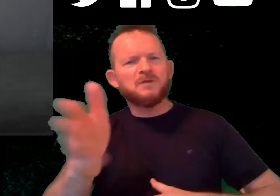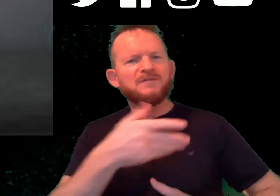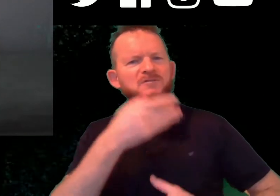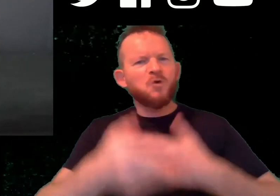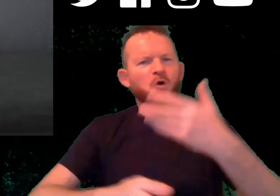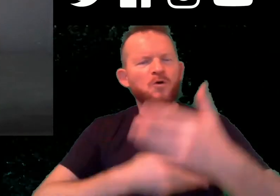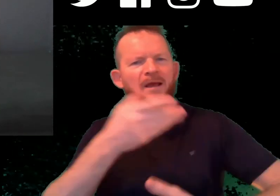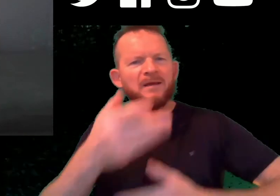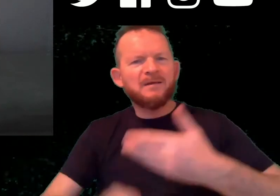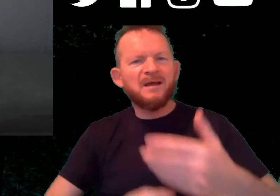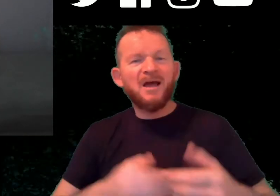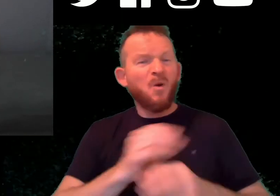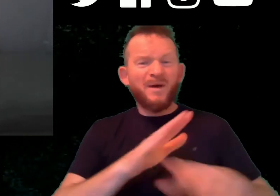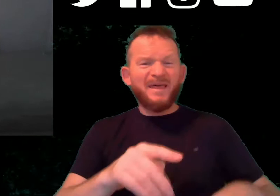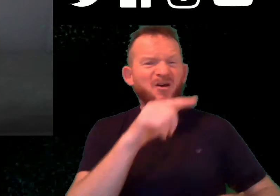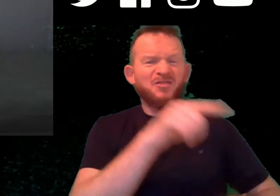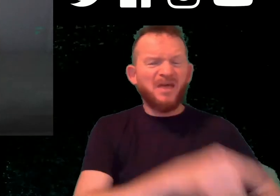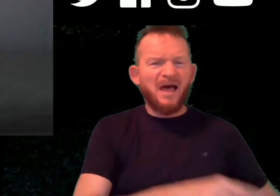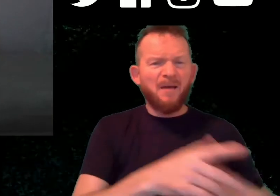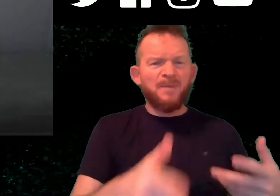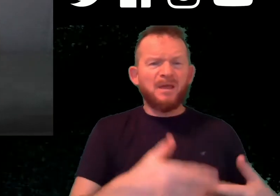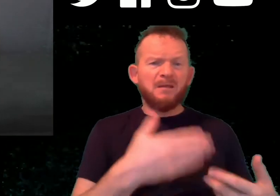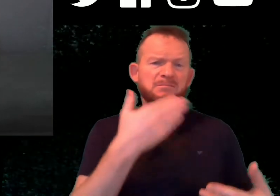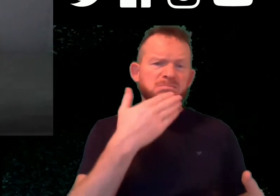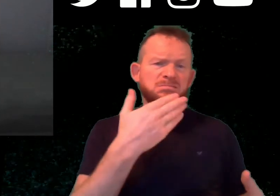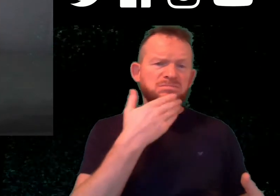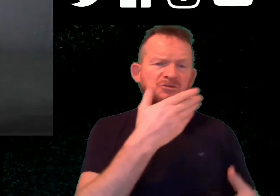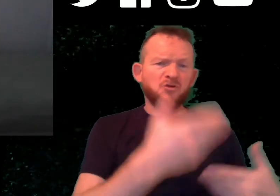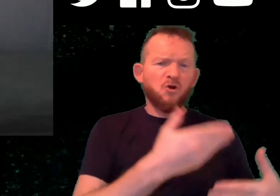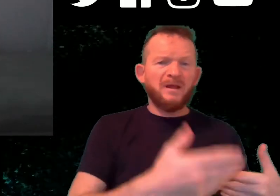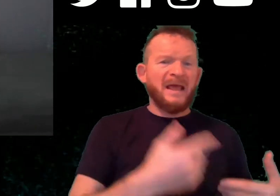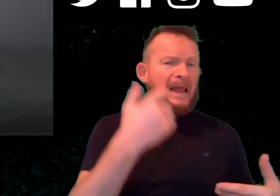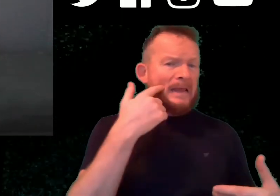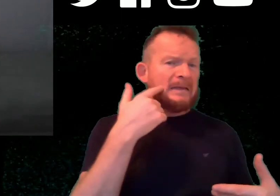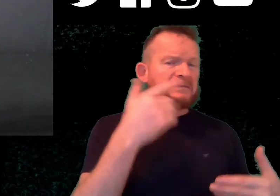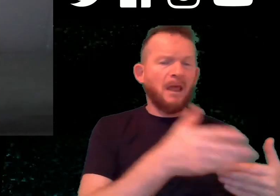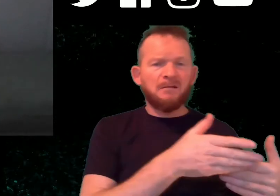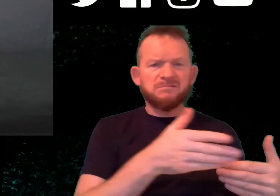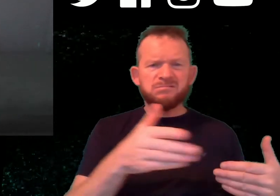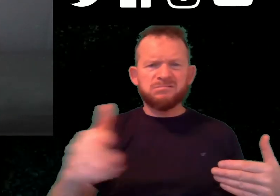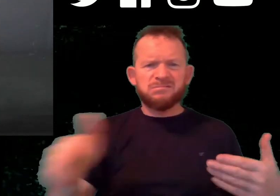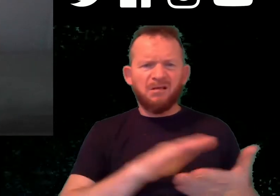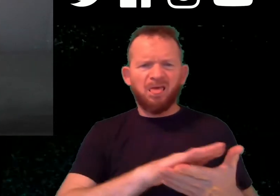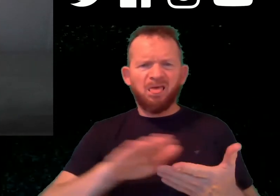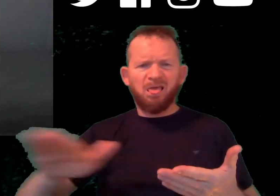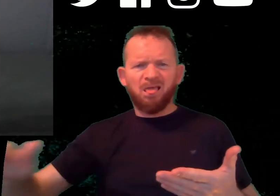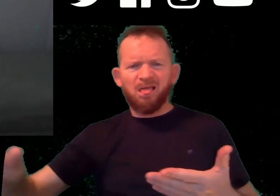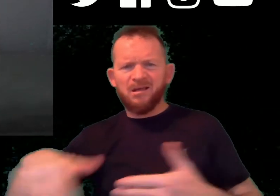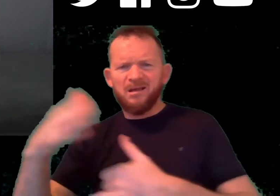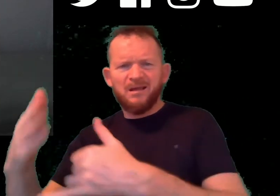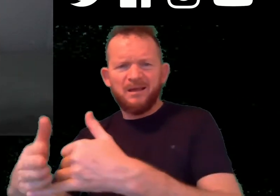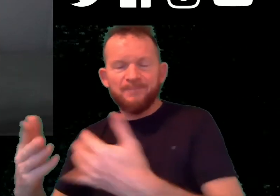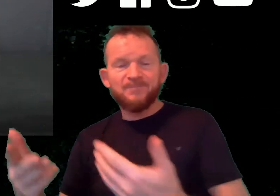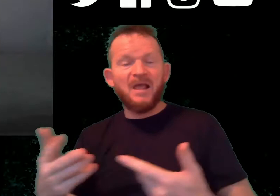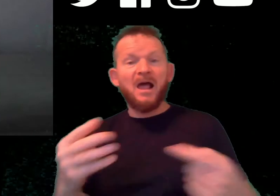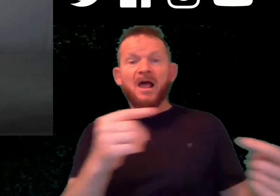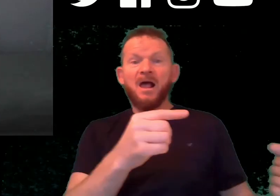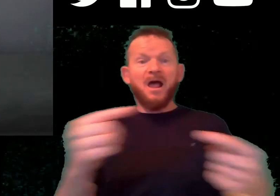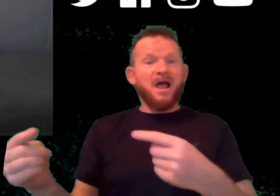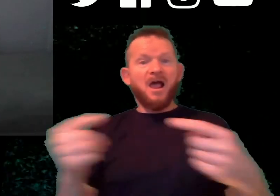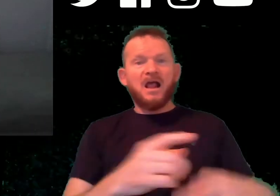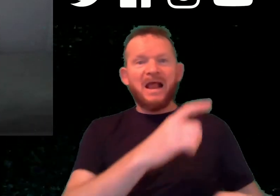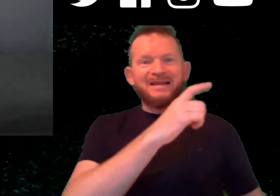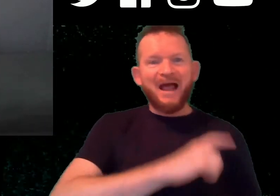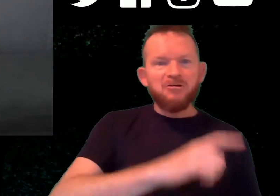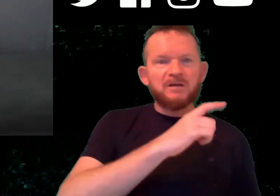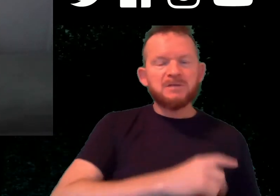story. Without this, it'd just be a cakewalk right to the end, which might make for an easy write, but not a particular interesting read. This